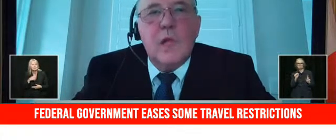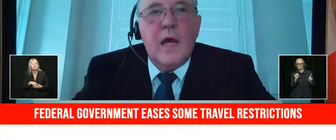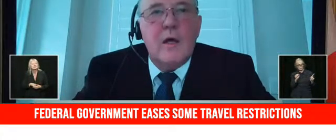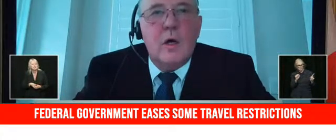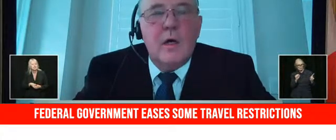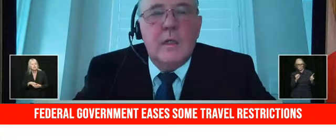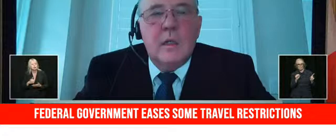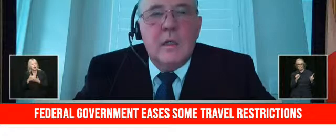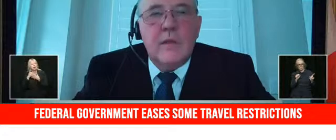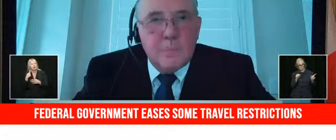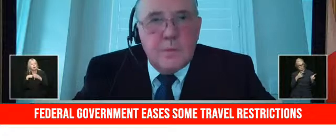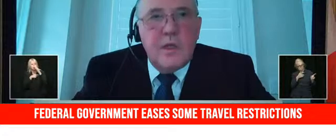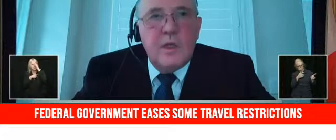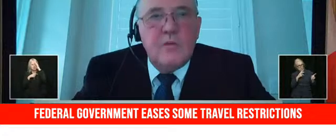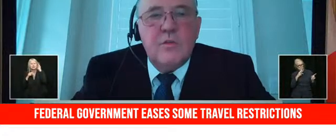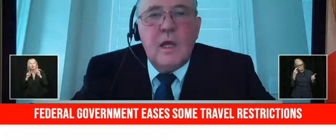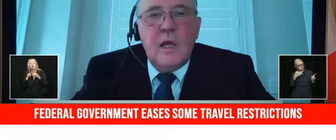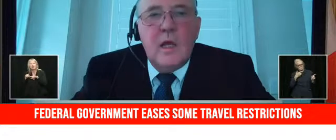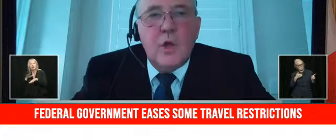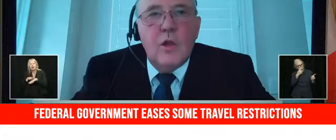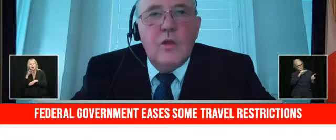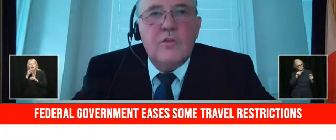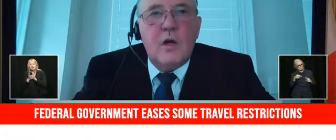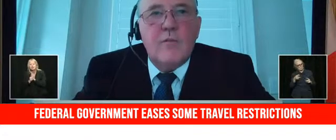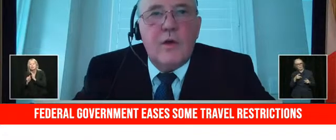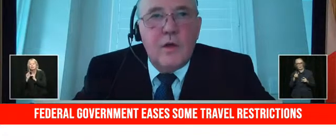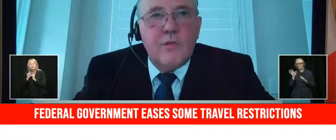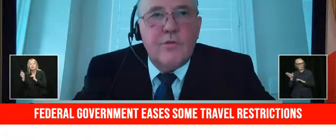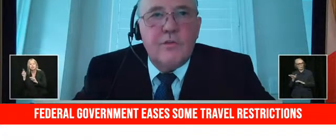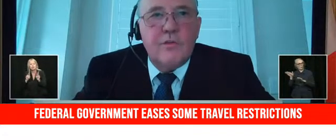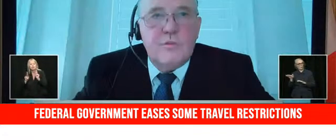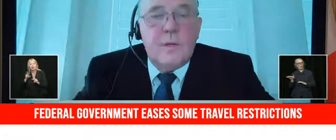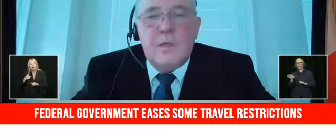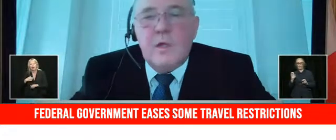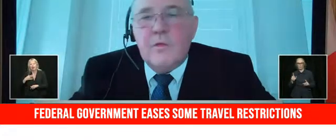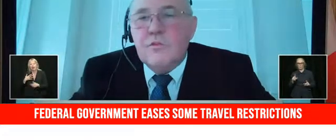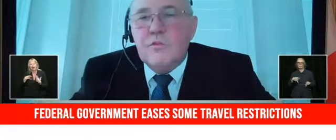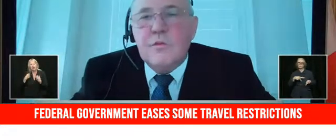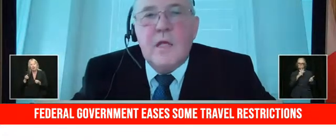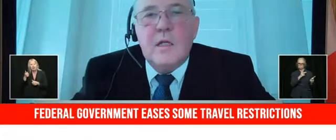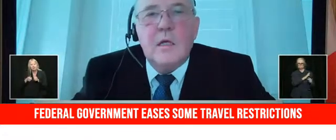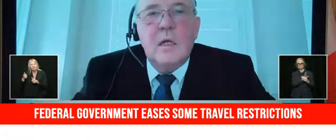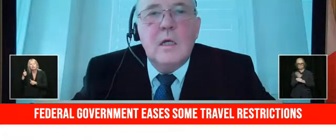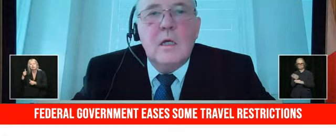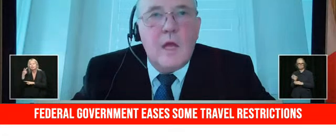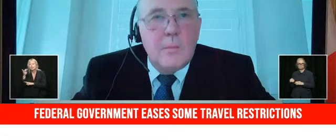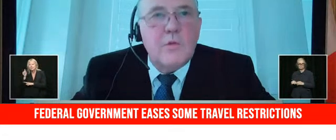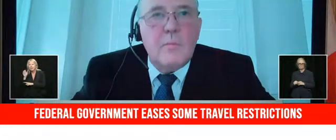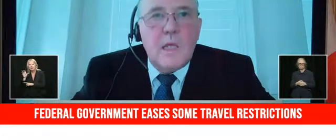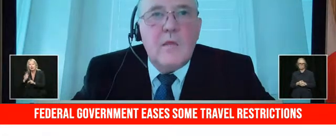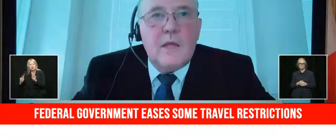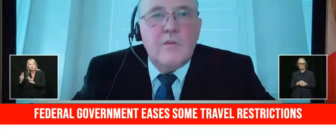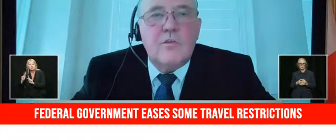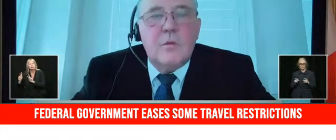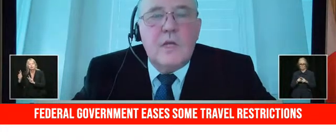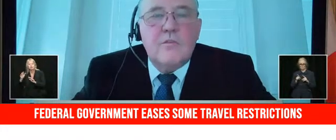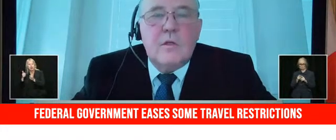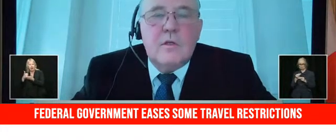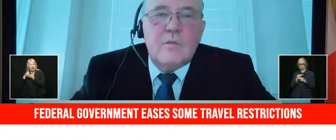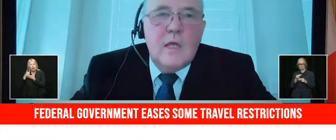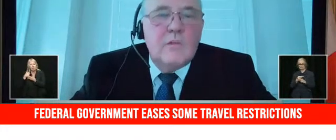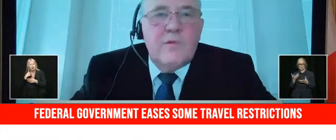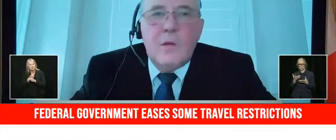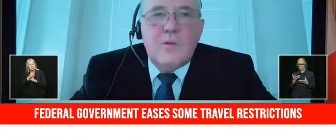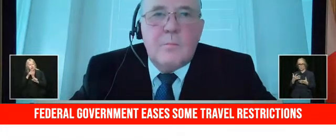to rely on the expertise and the knowledge of our health officials and the Public Health Agency of Canada to help us in making that